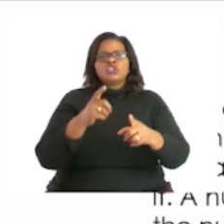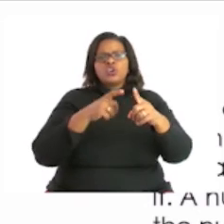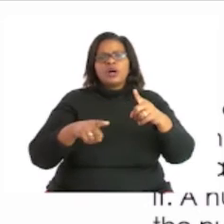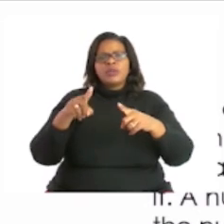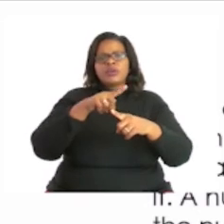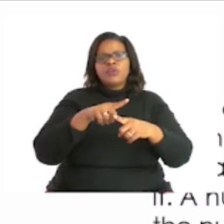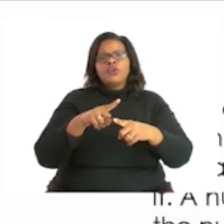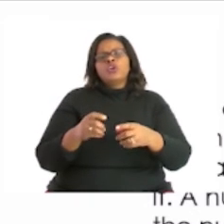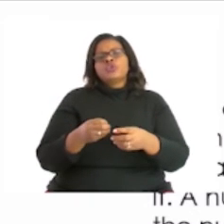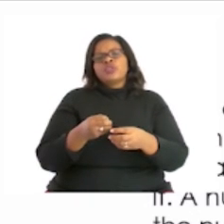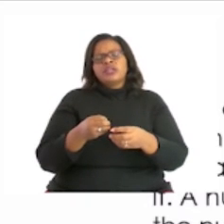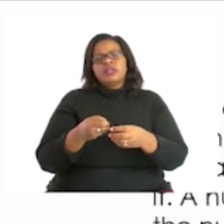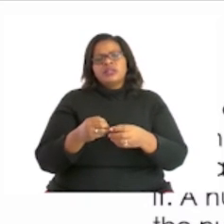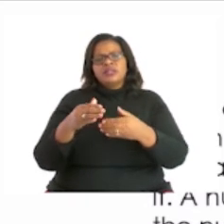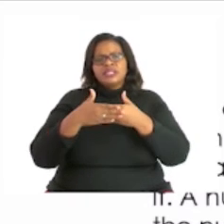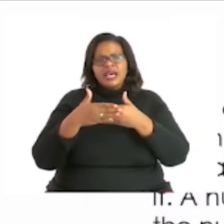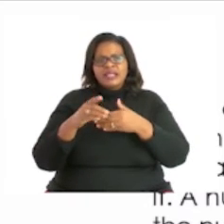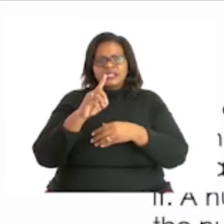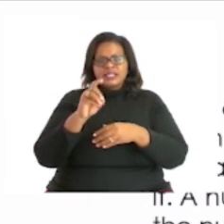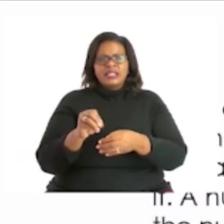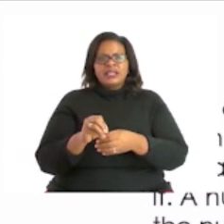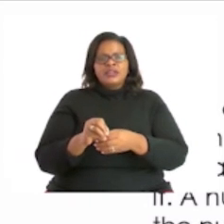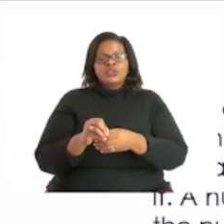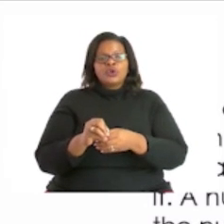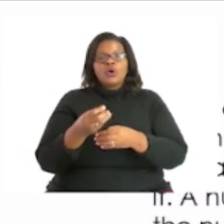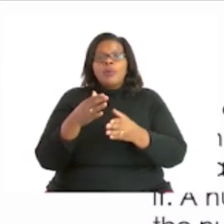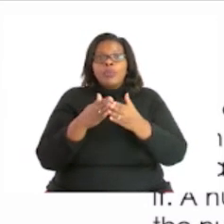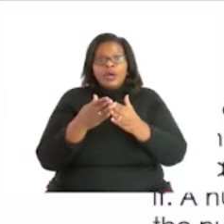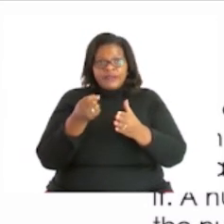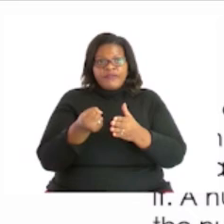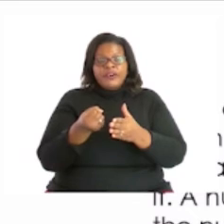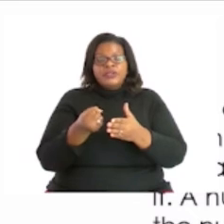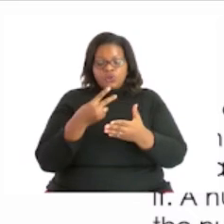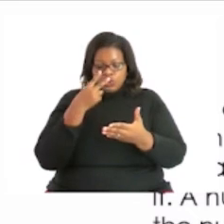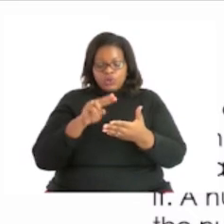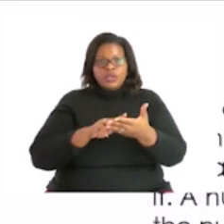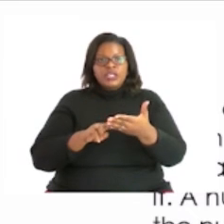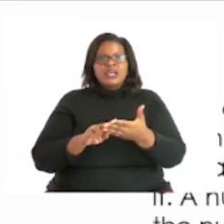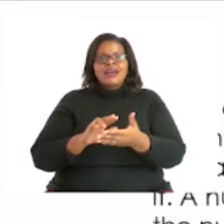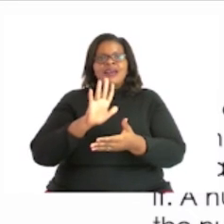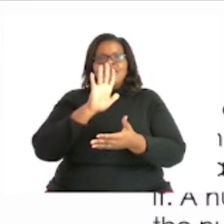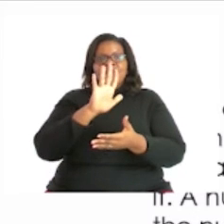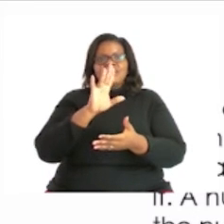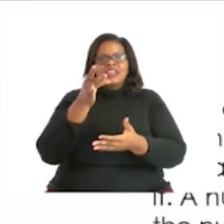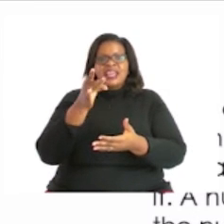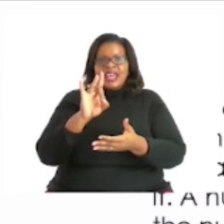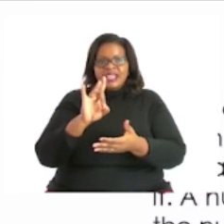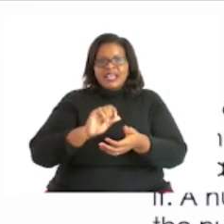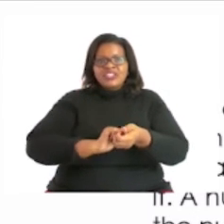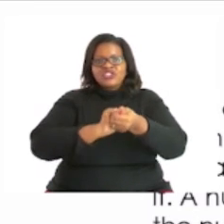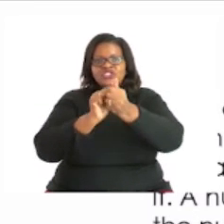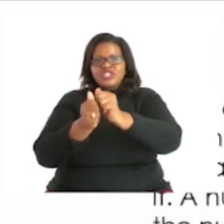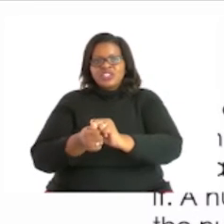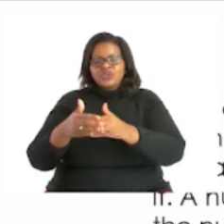to the nearest 10. I hope you still have your books in front of you. And then we read 58 rounded off to the nearest